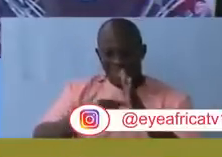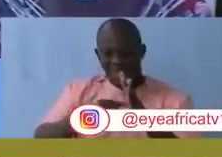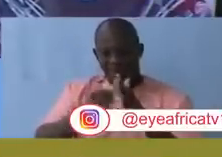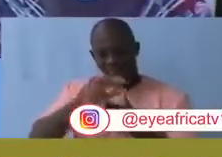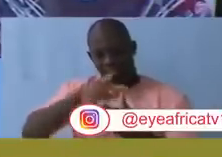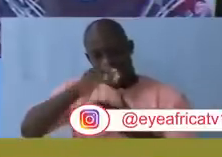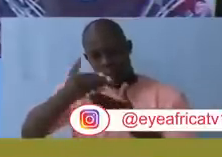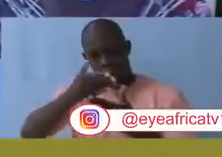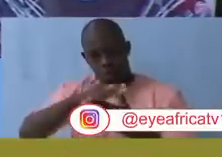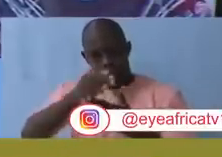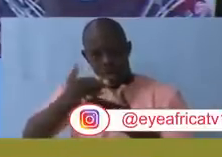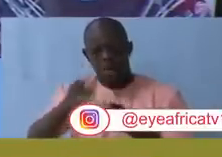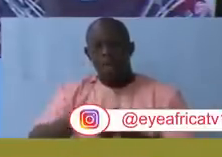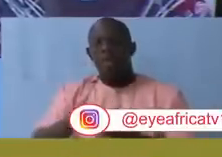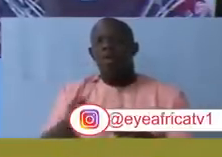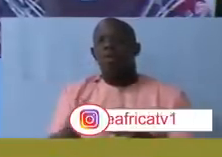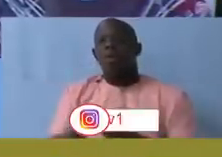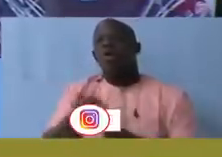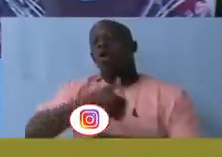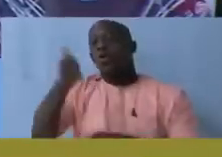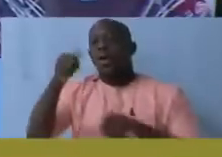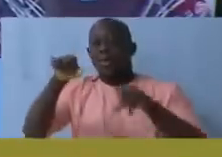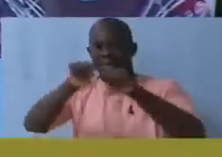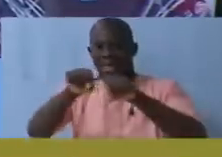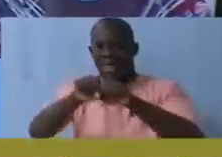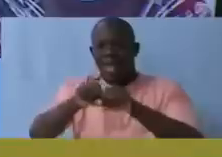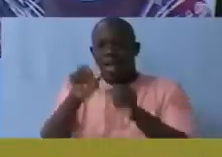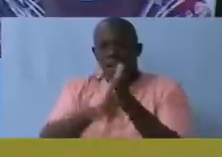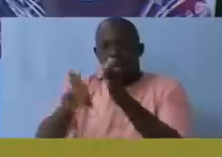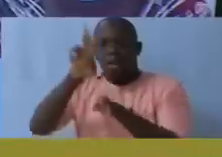Not as that of Senegal, where you got undetectable.